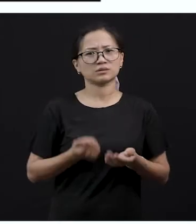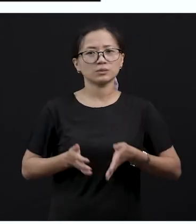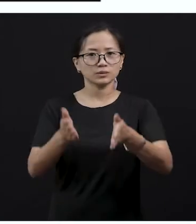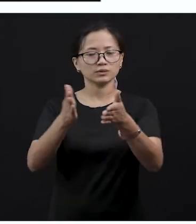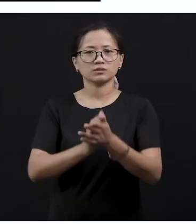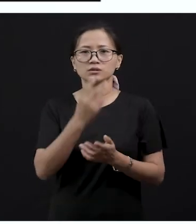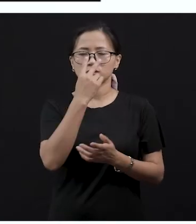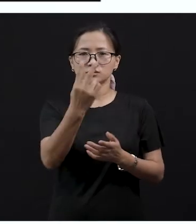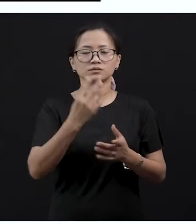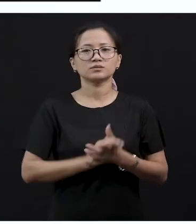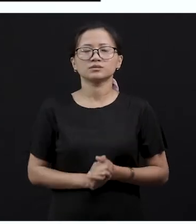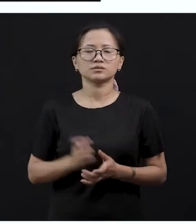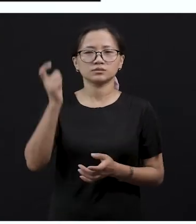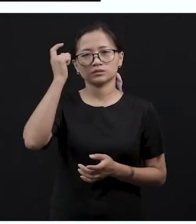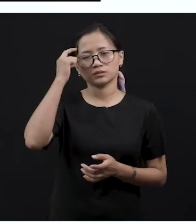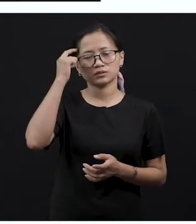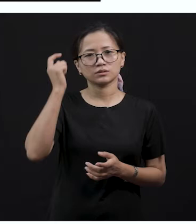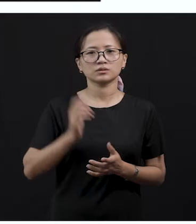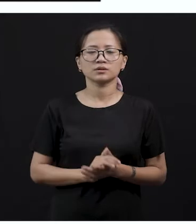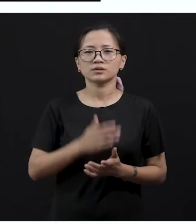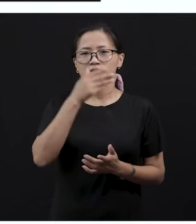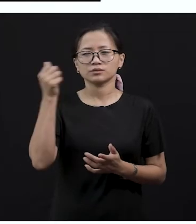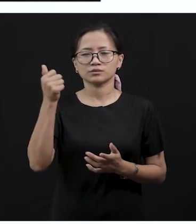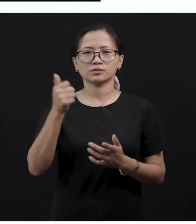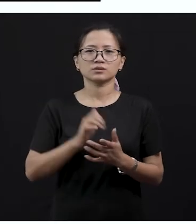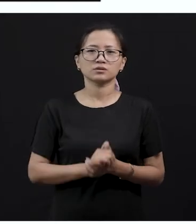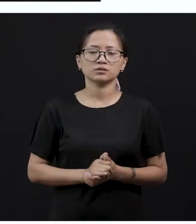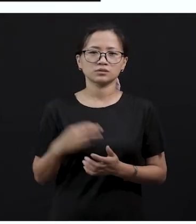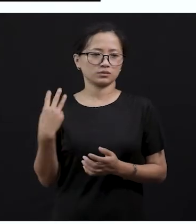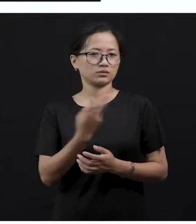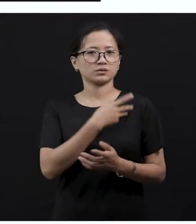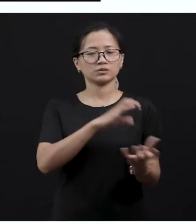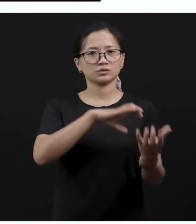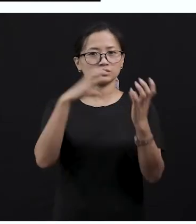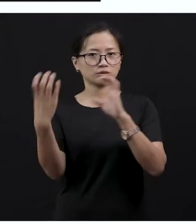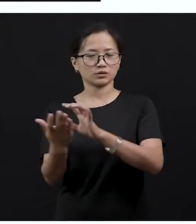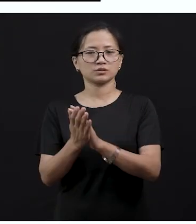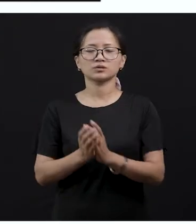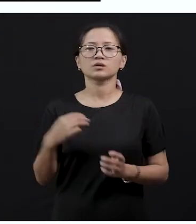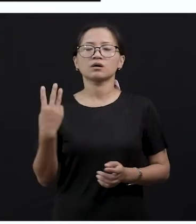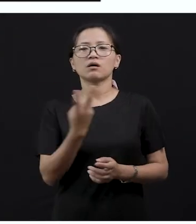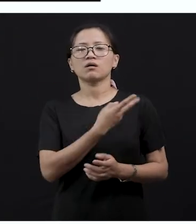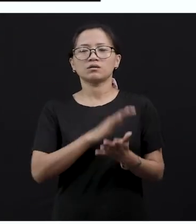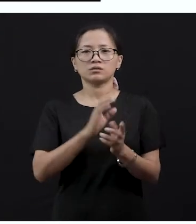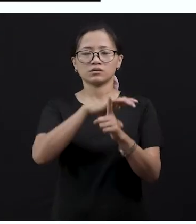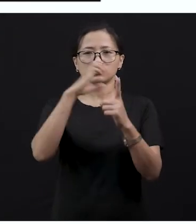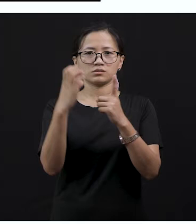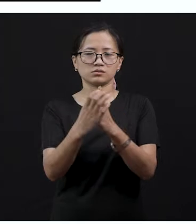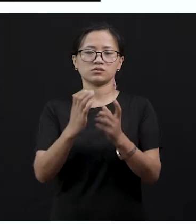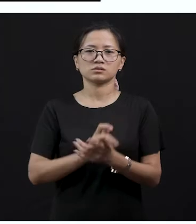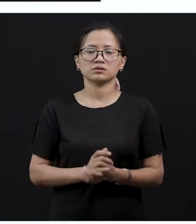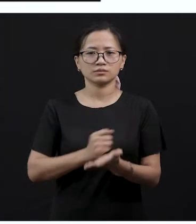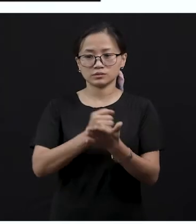by looking at this, he thought that it's better if we also change our culture and